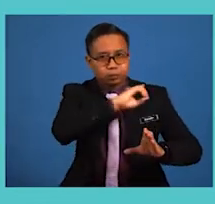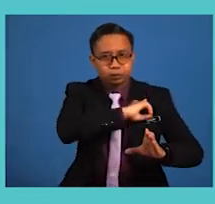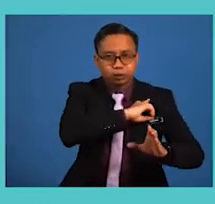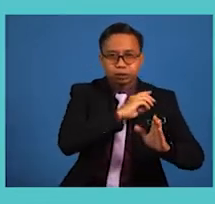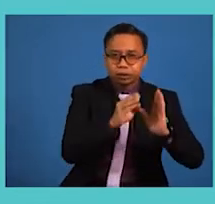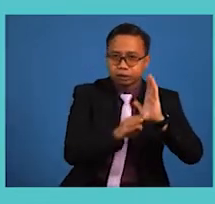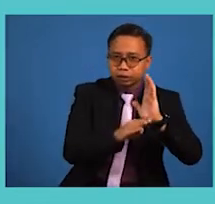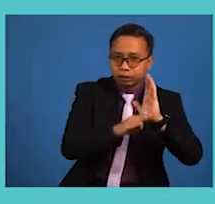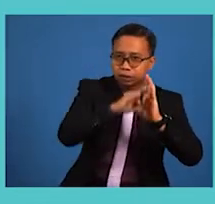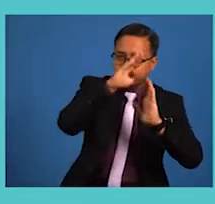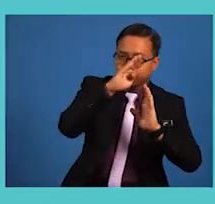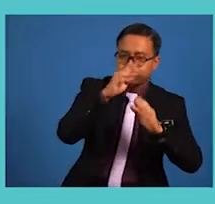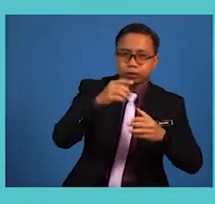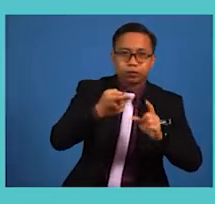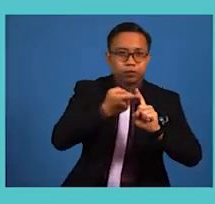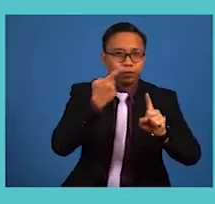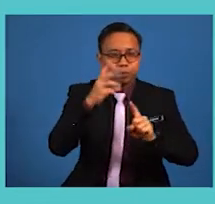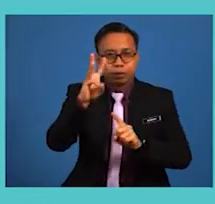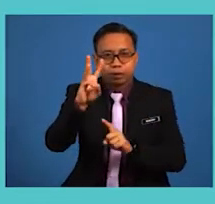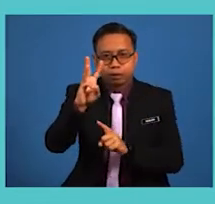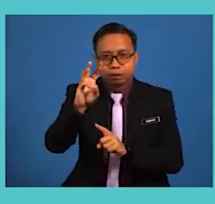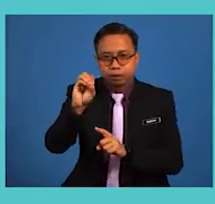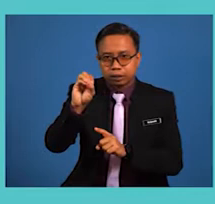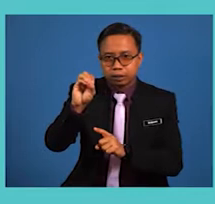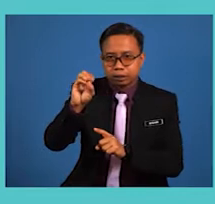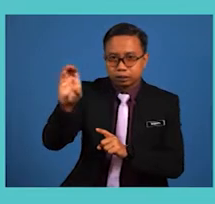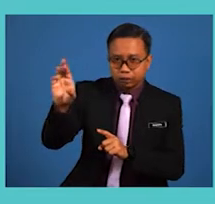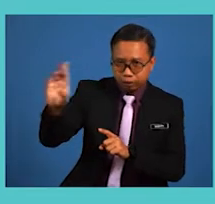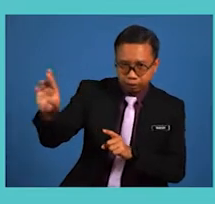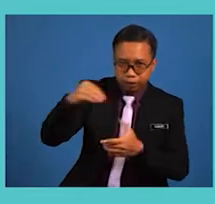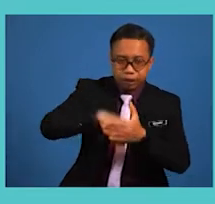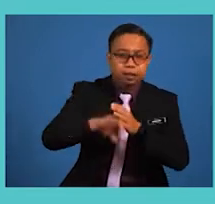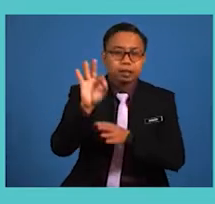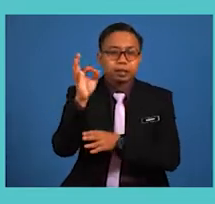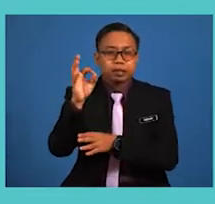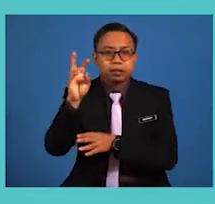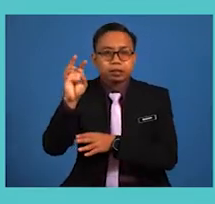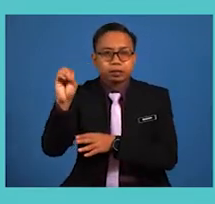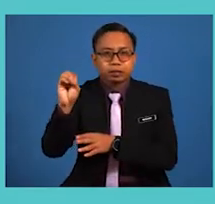from 600,000 in 1970 to